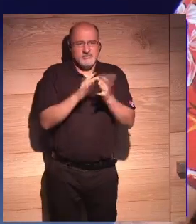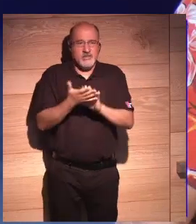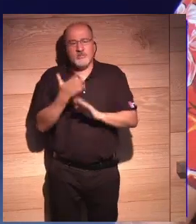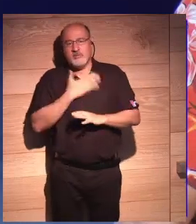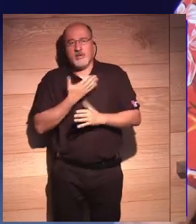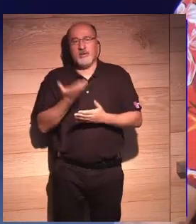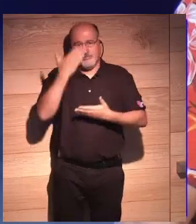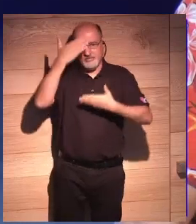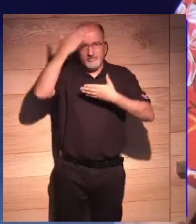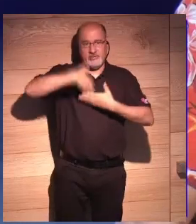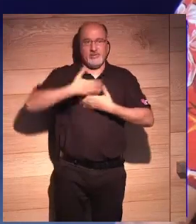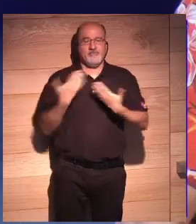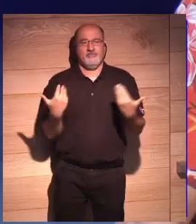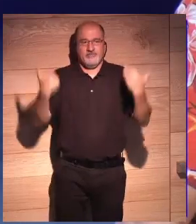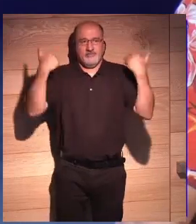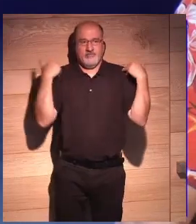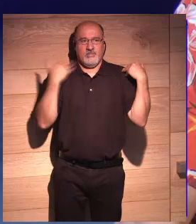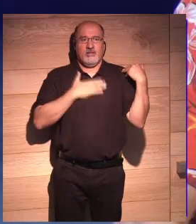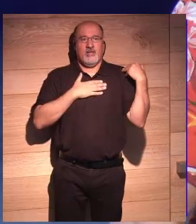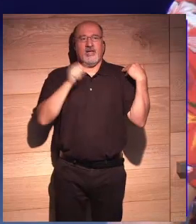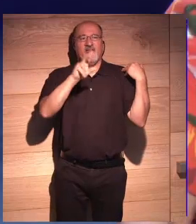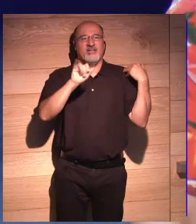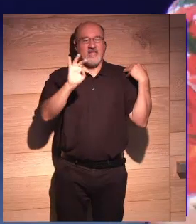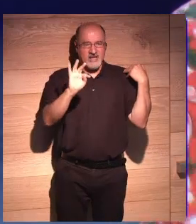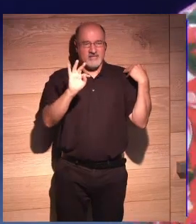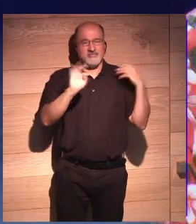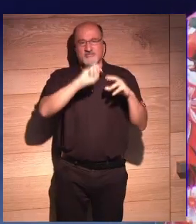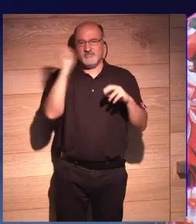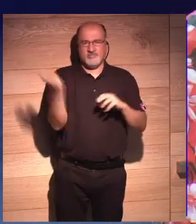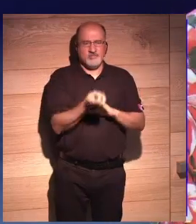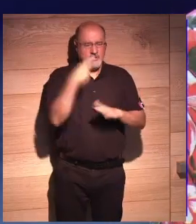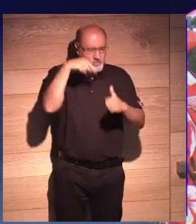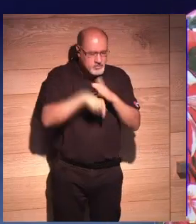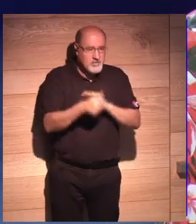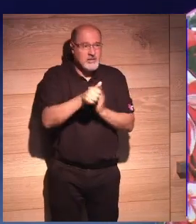it into a more social experience. But I'm sure that is going